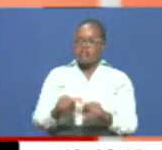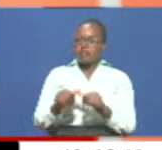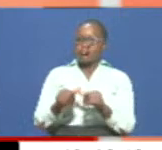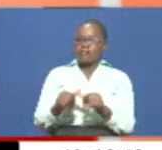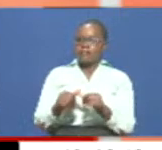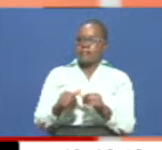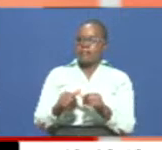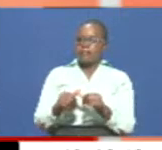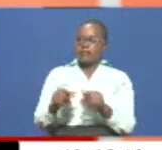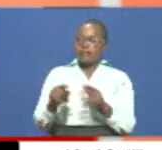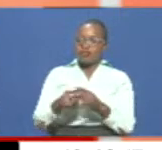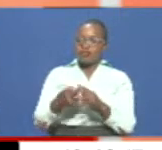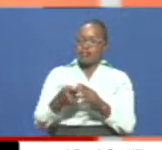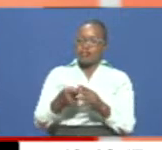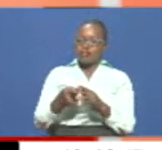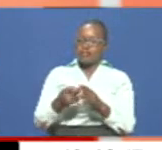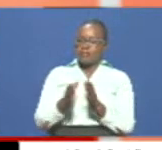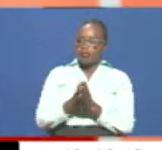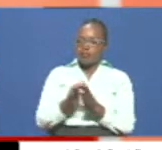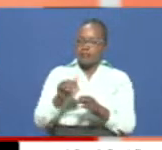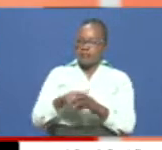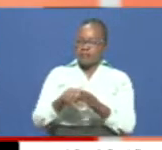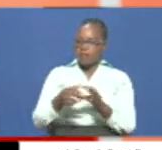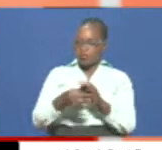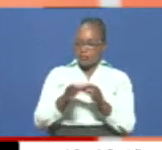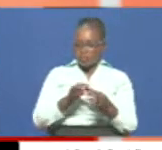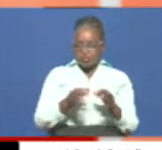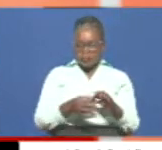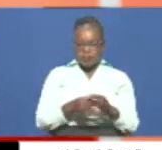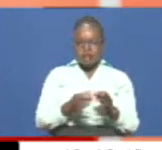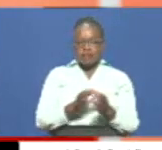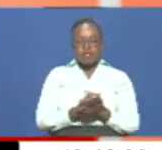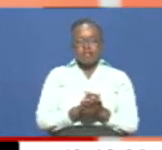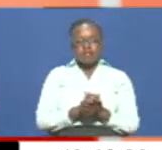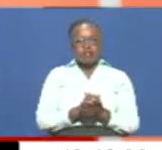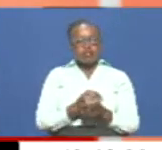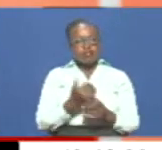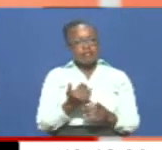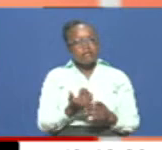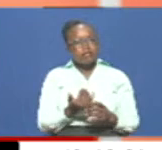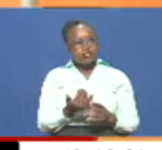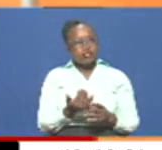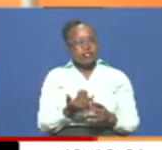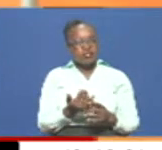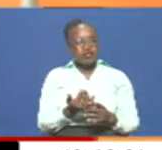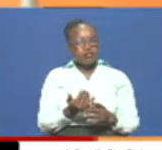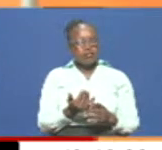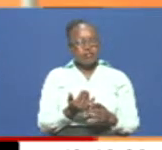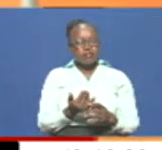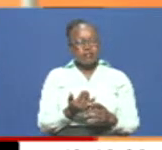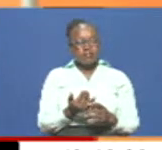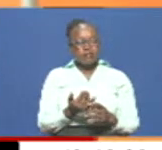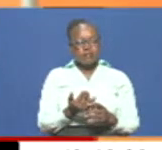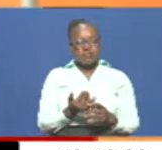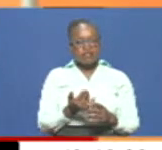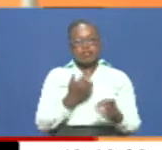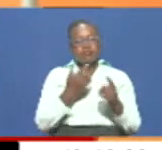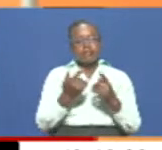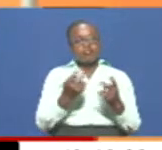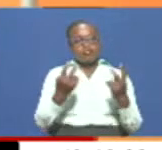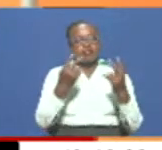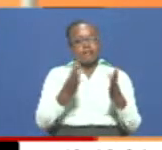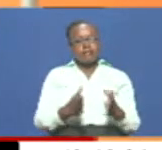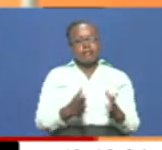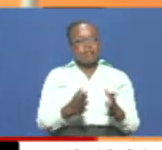the standards which we are set in the Olympics. Okay. Now, before I give you a chance to convince the viewer why the